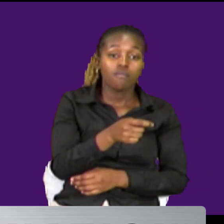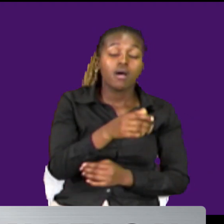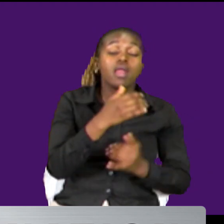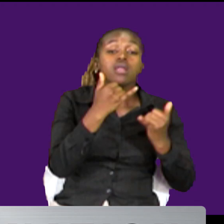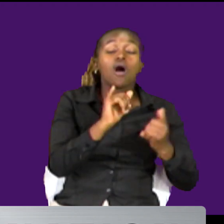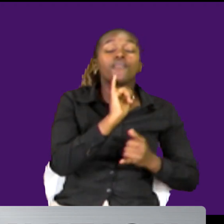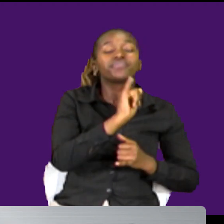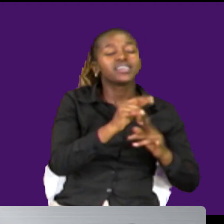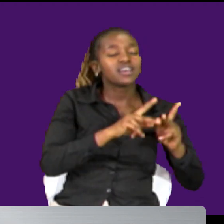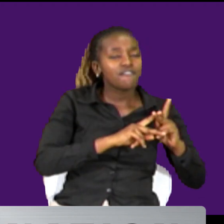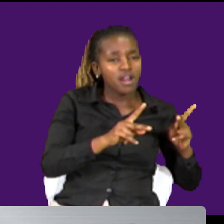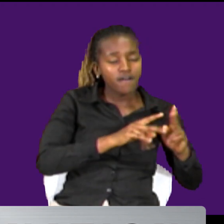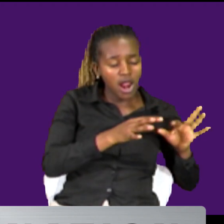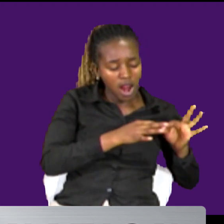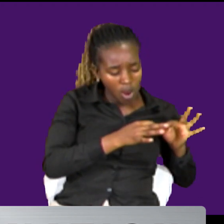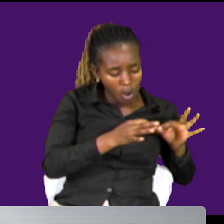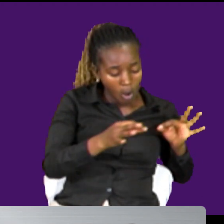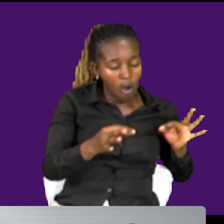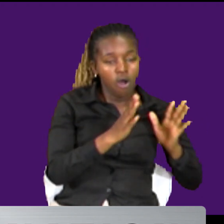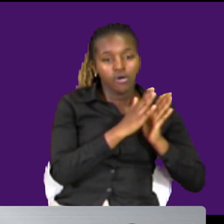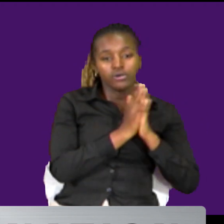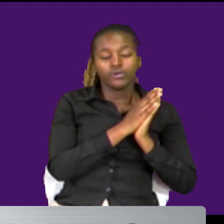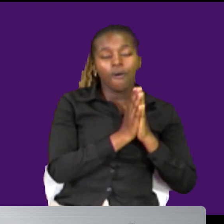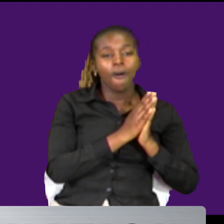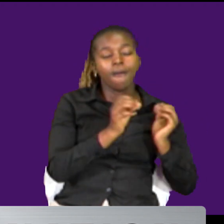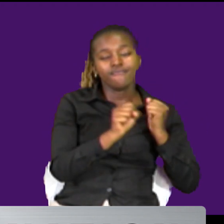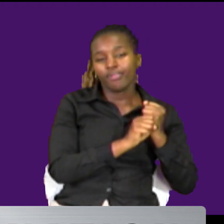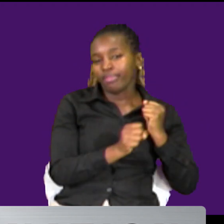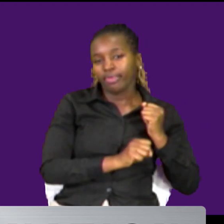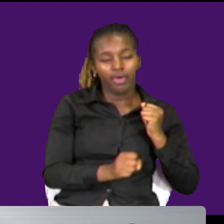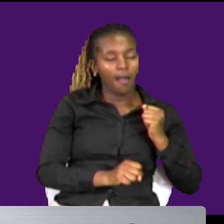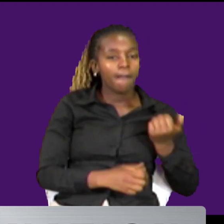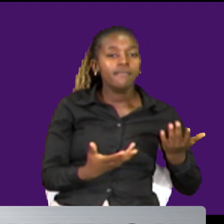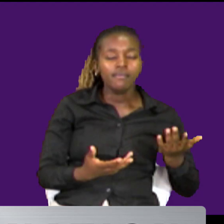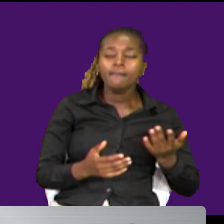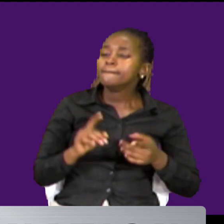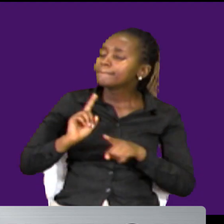a long narrative. Is it off for a human to